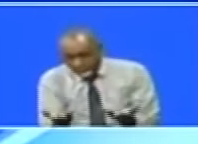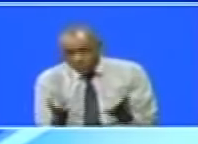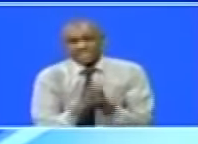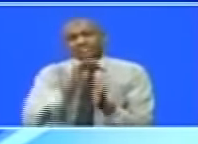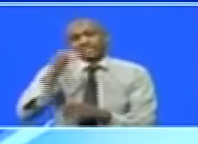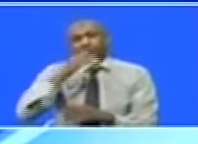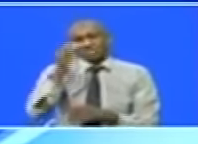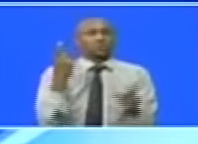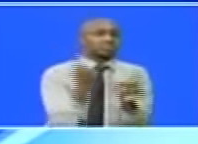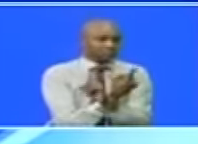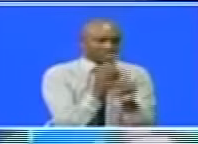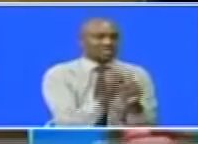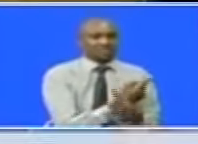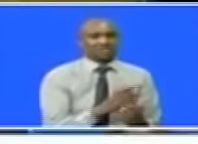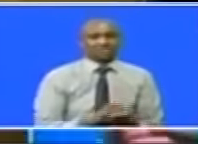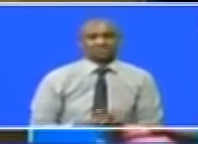town centers.